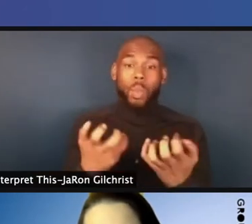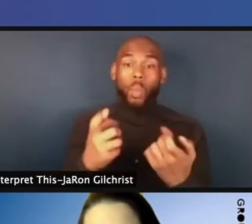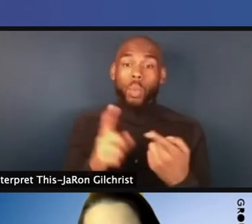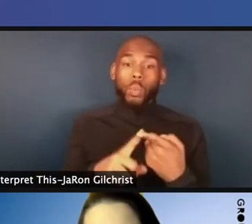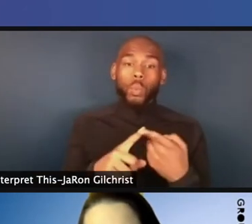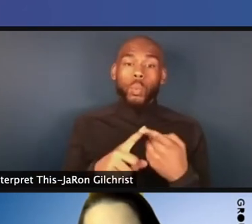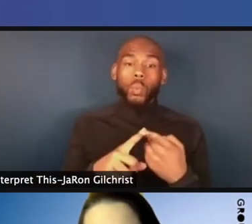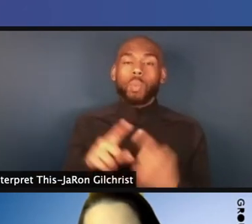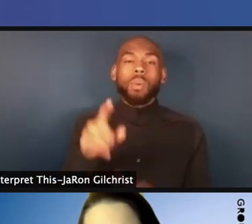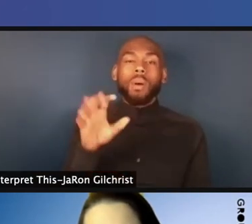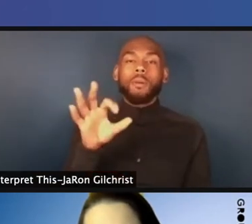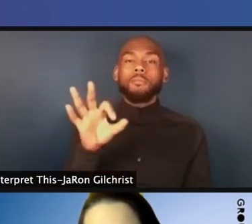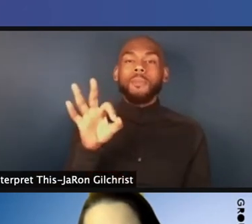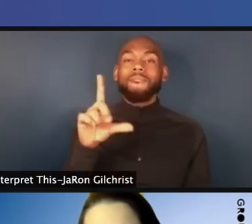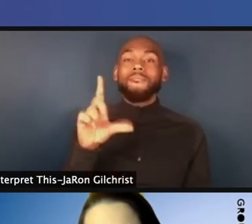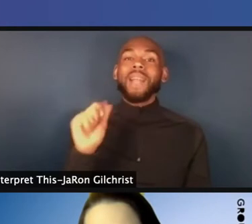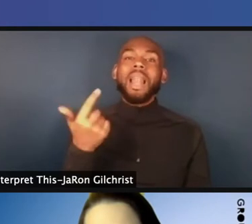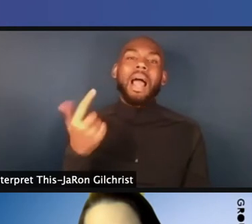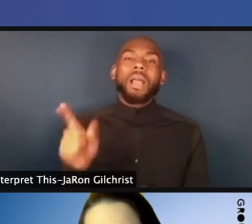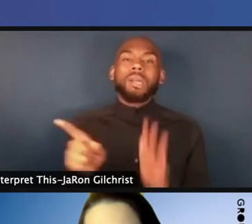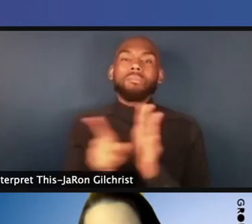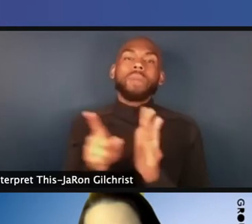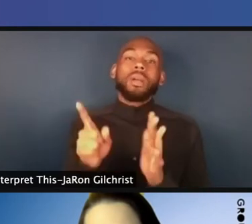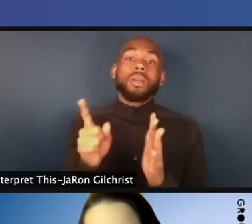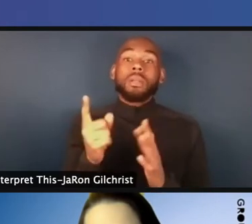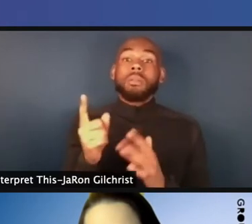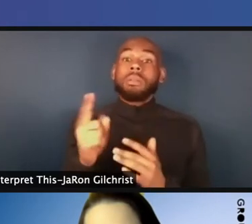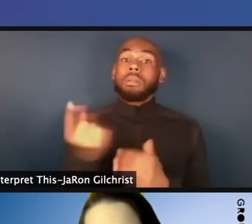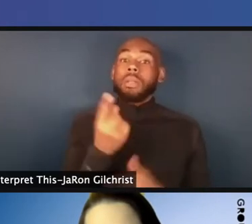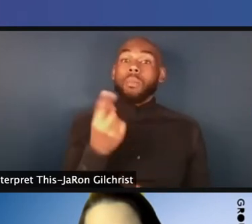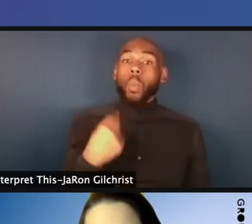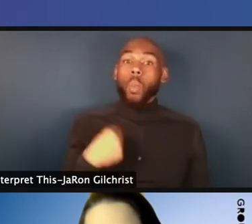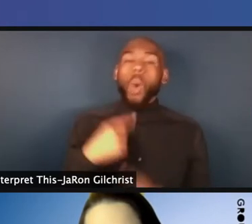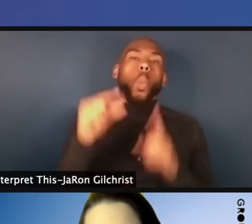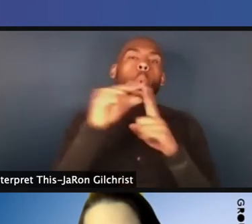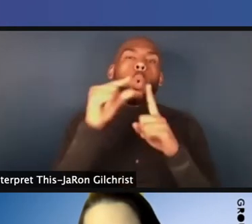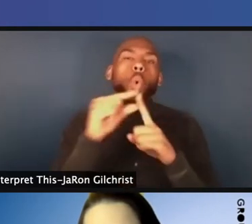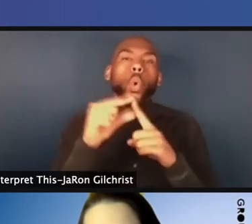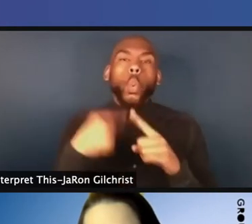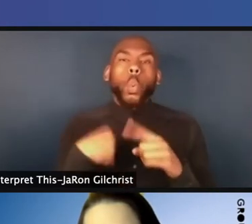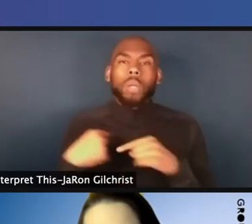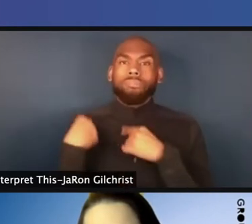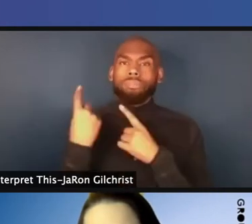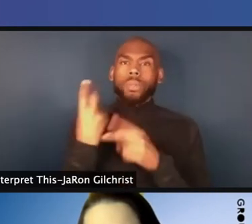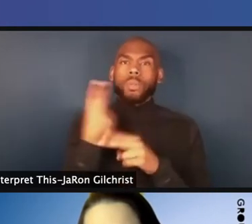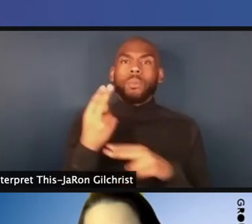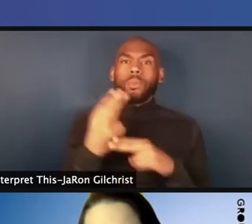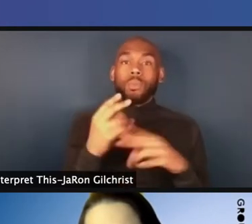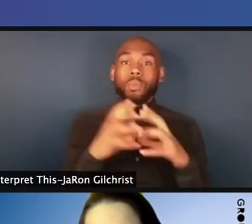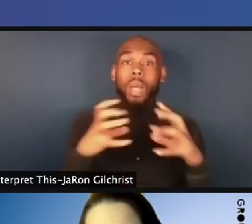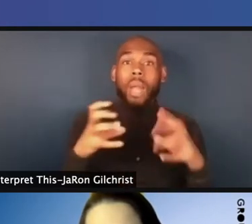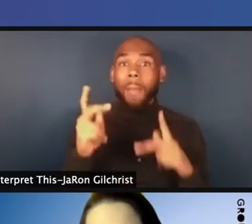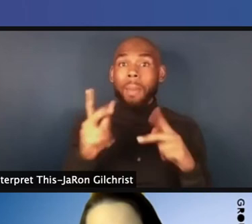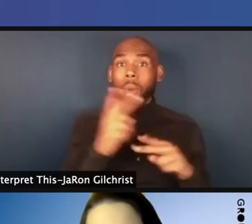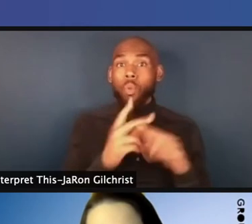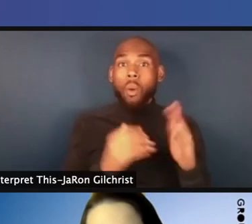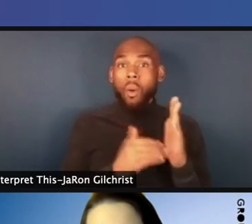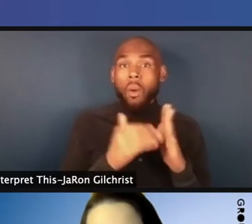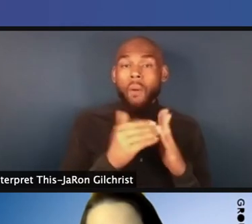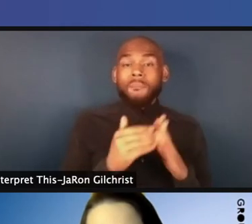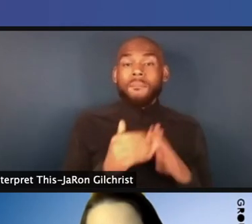flag something that we've been, a word we've been using a lot that I think gets thrown around a lot, that